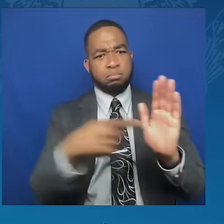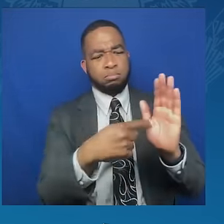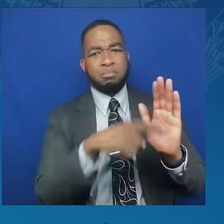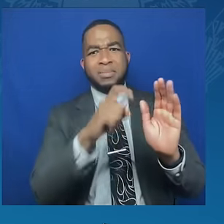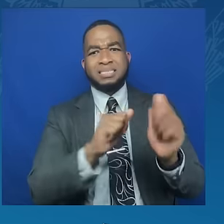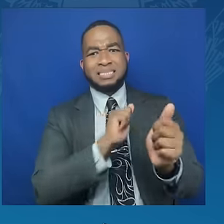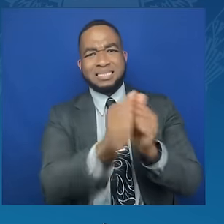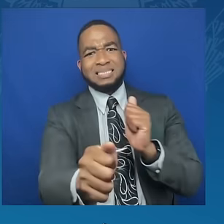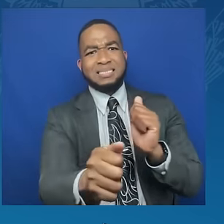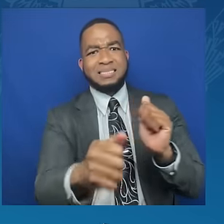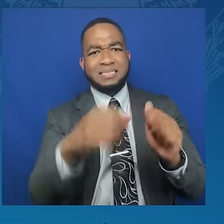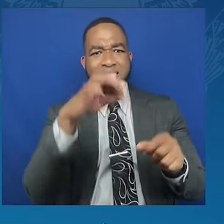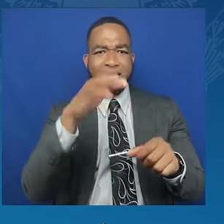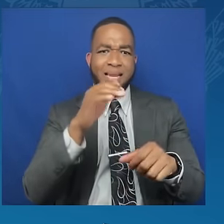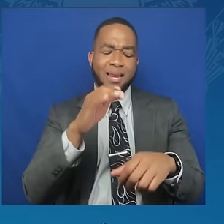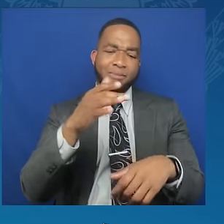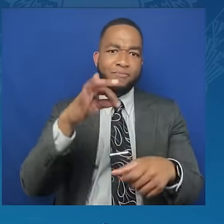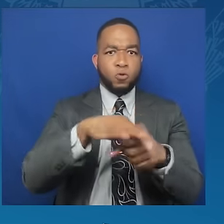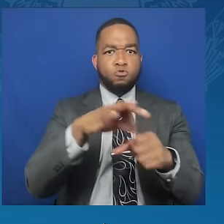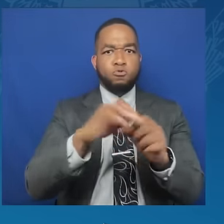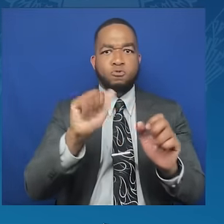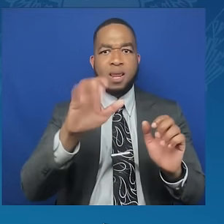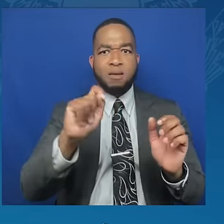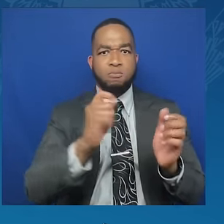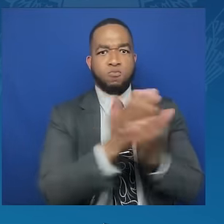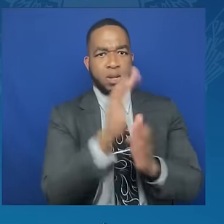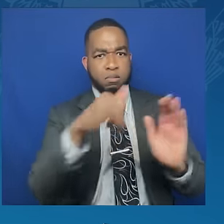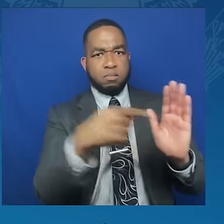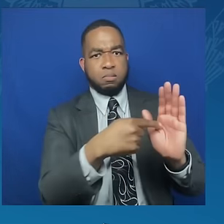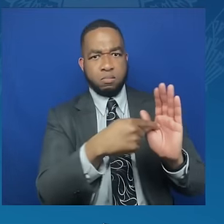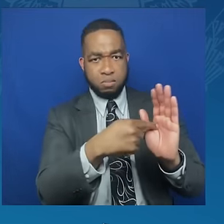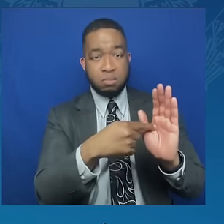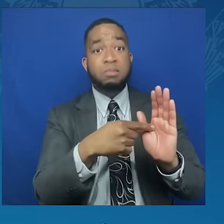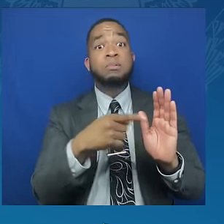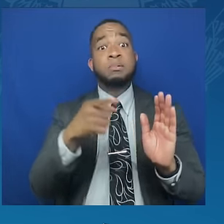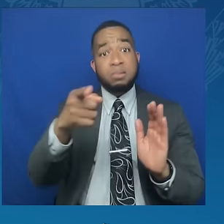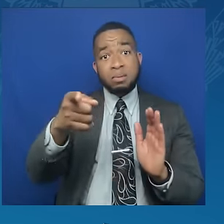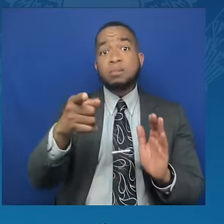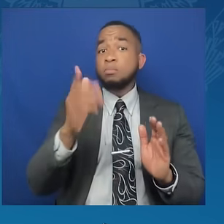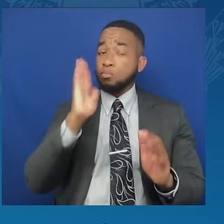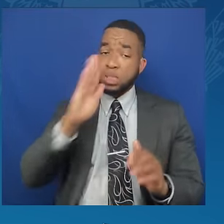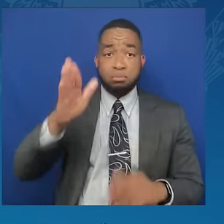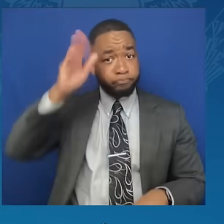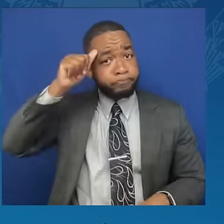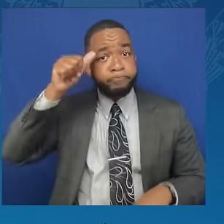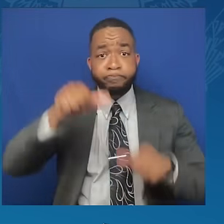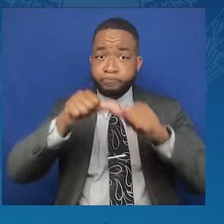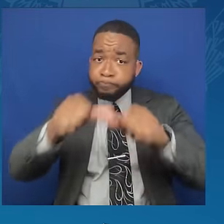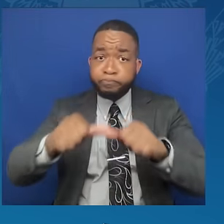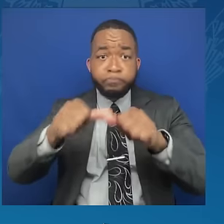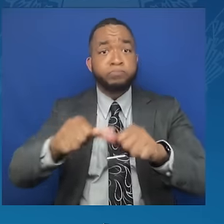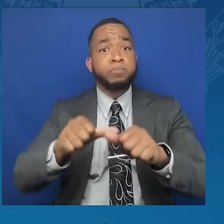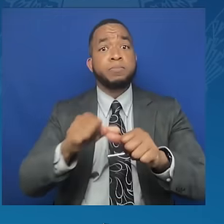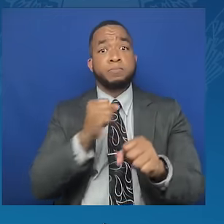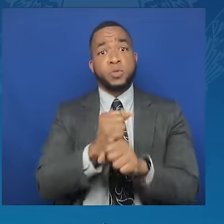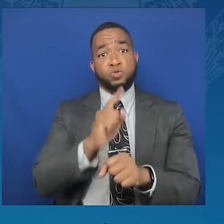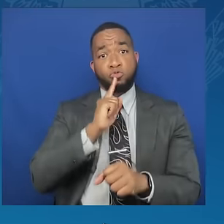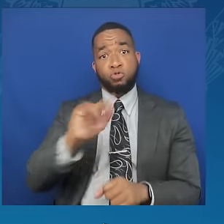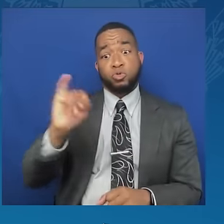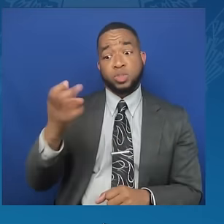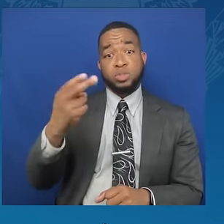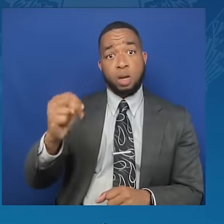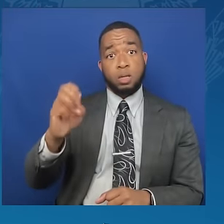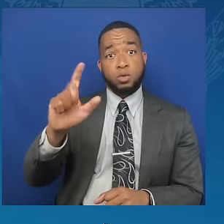will continue to make sure that we introduce and we pass the John Robert Lewis Voting Rights Act. All of